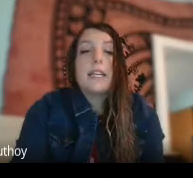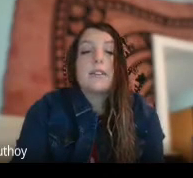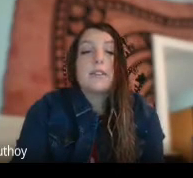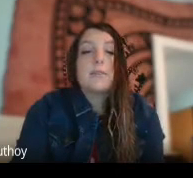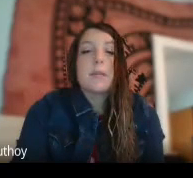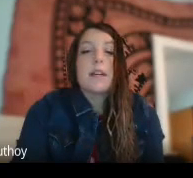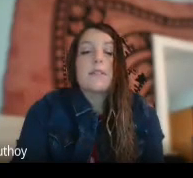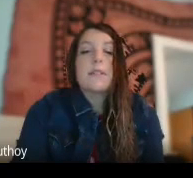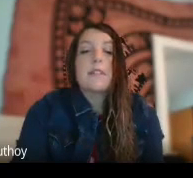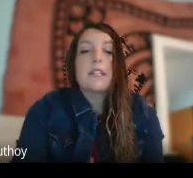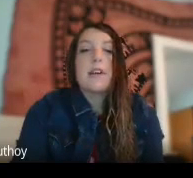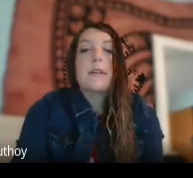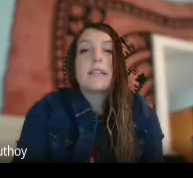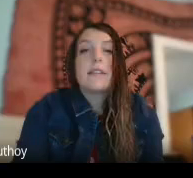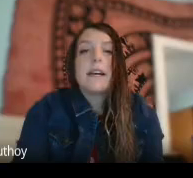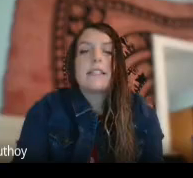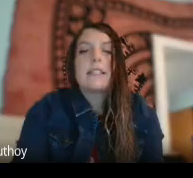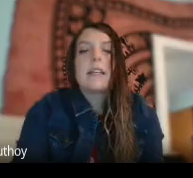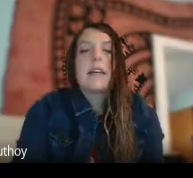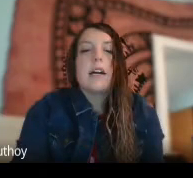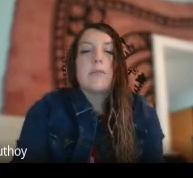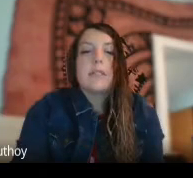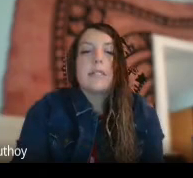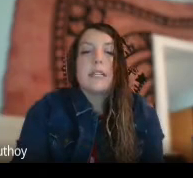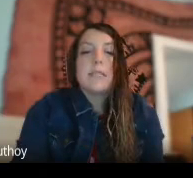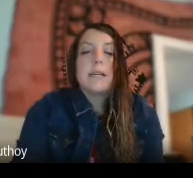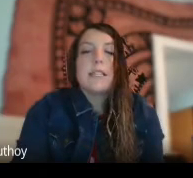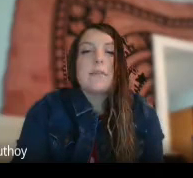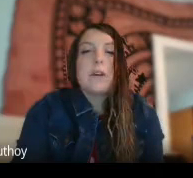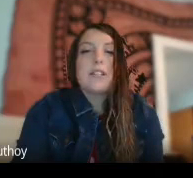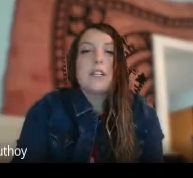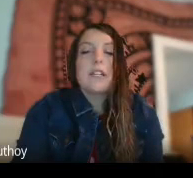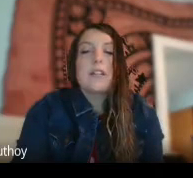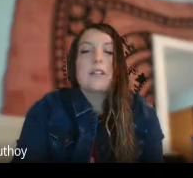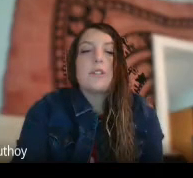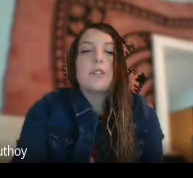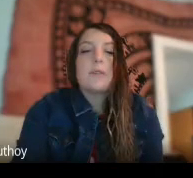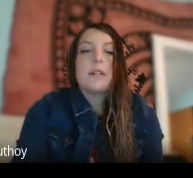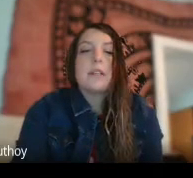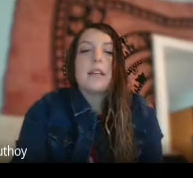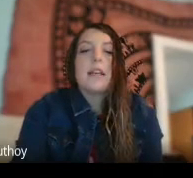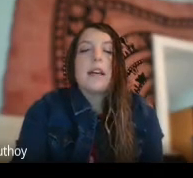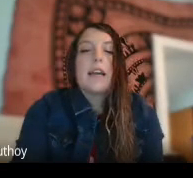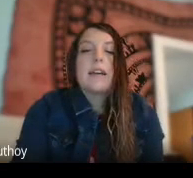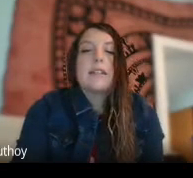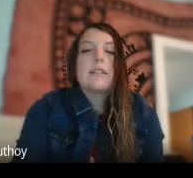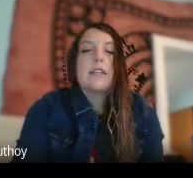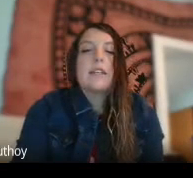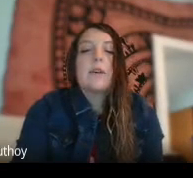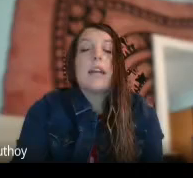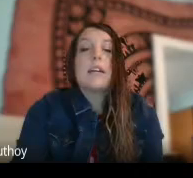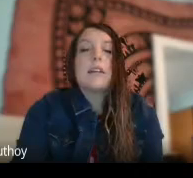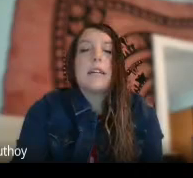class today, you're going to do the meeting others video in class. This is an independent project that you're going to do.